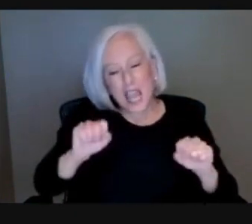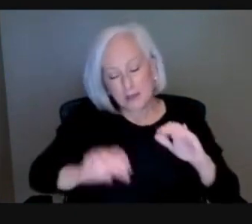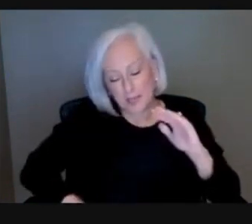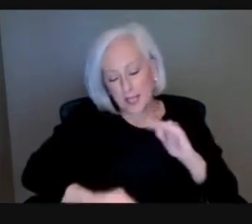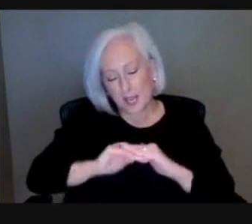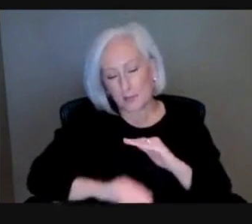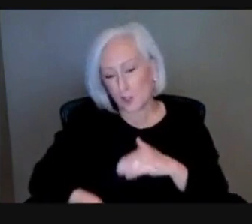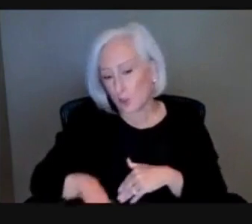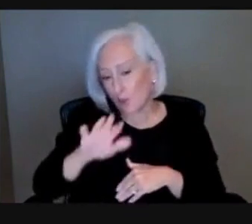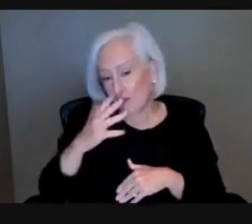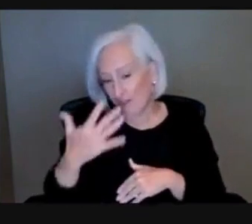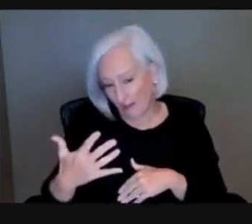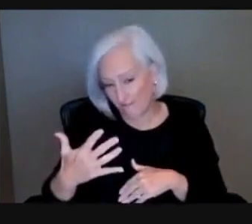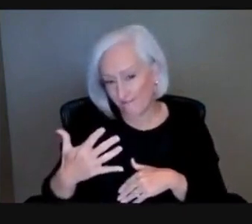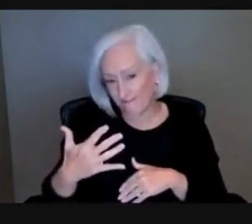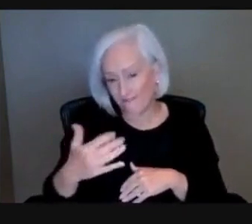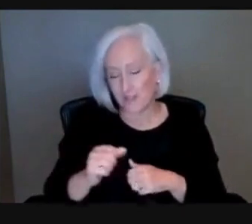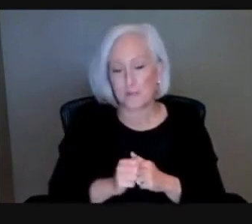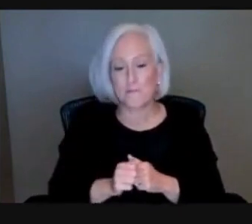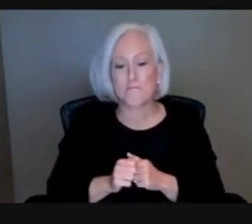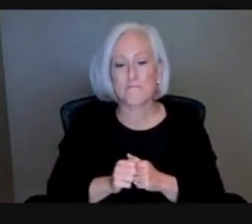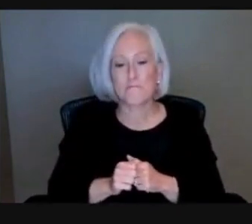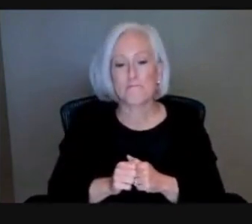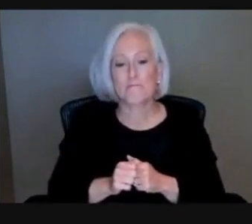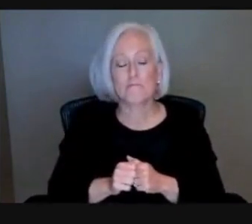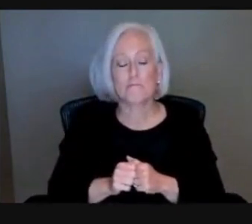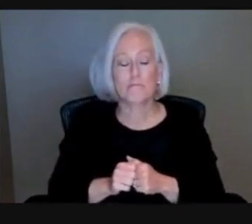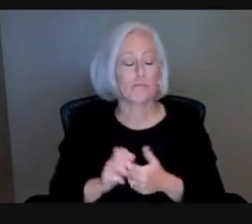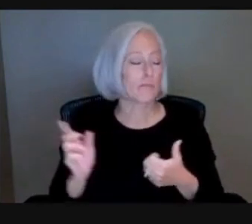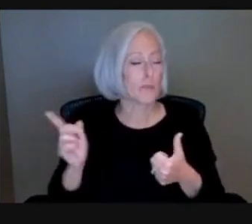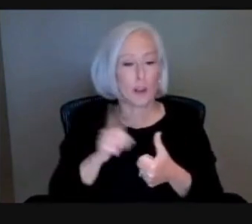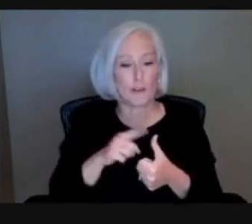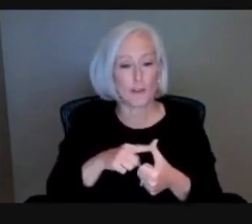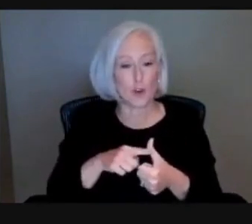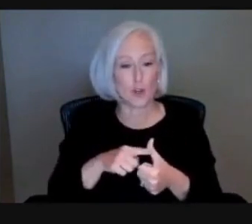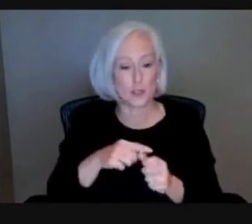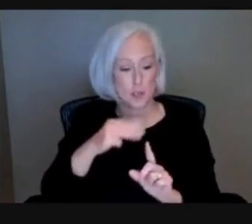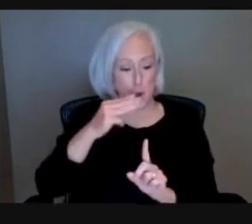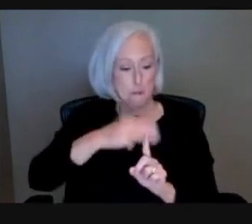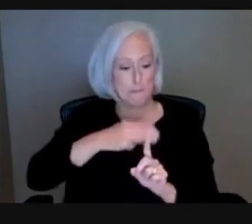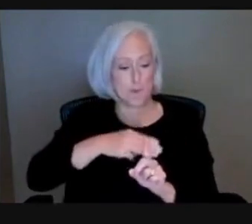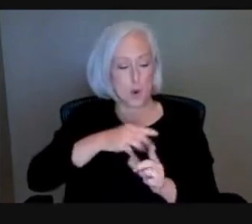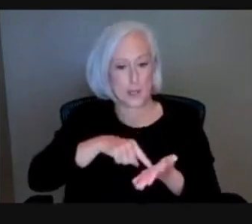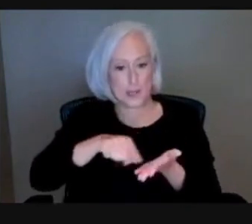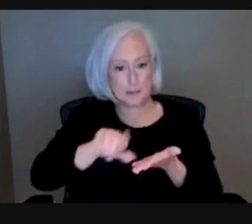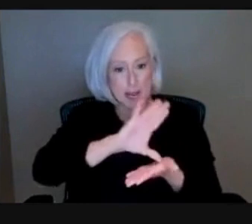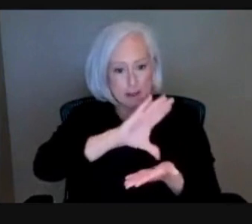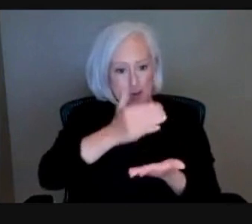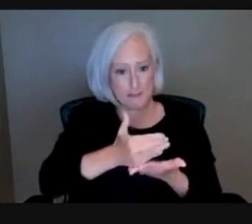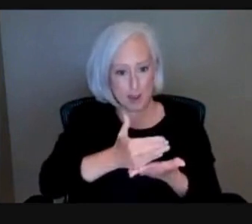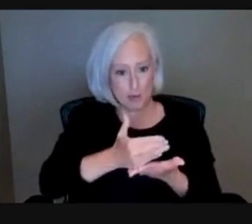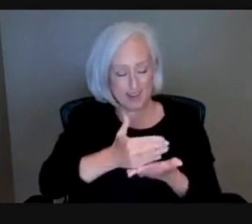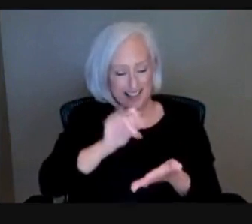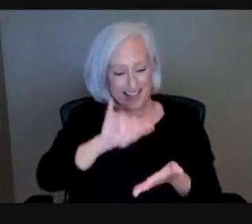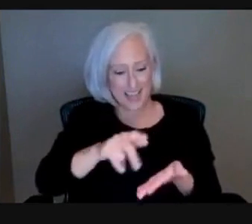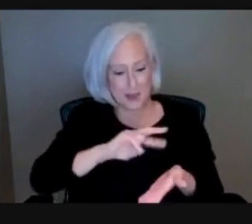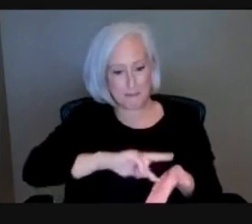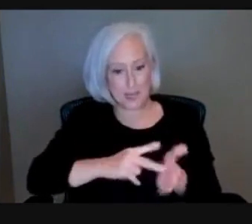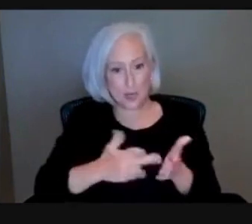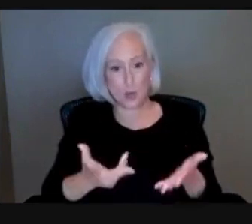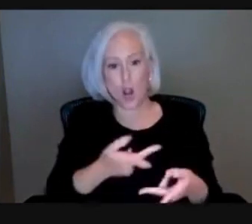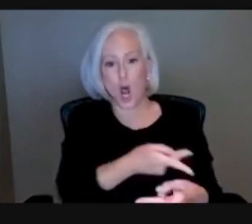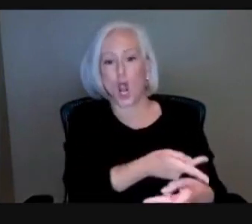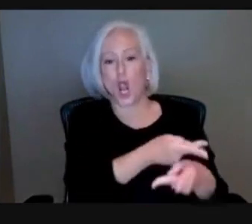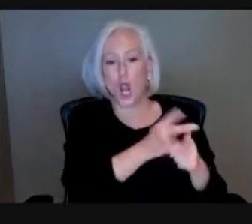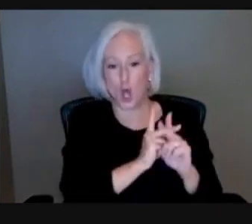pay monthly for your mortgage payment. The first one is your mortgage payment, which is actually the loan. So you said, Veronica, can I